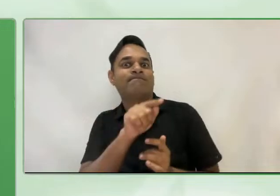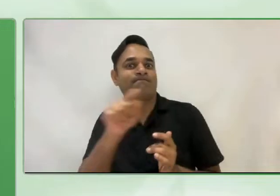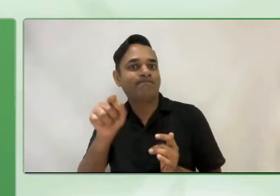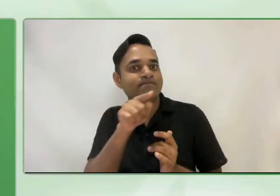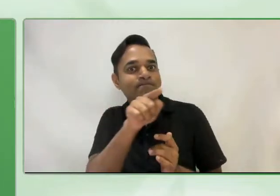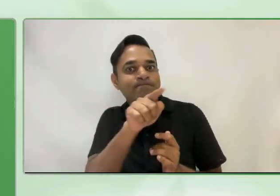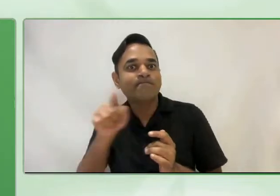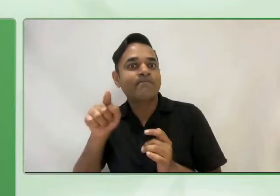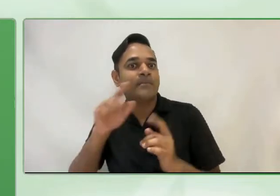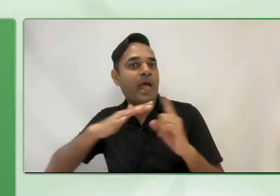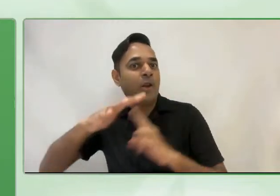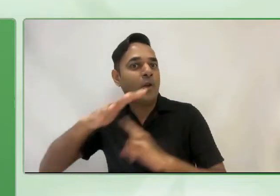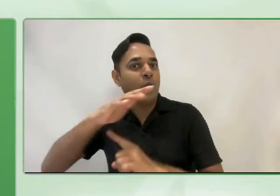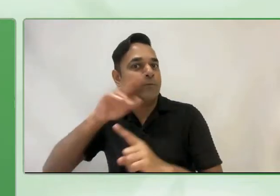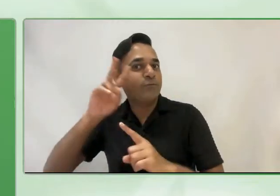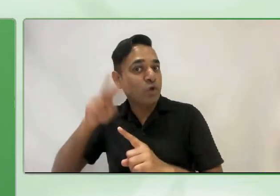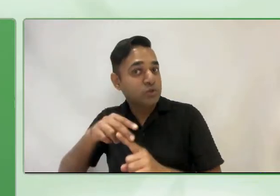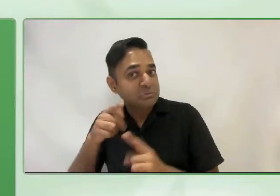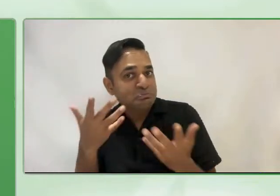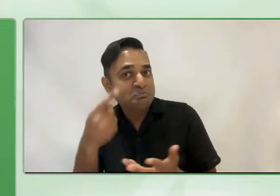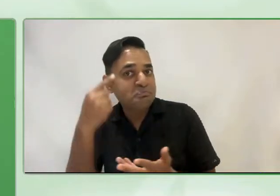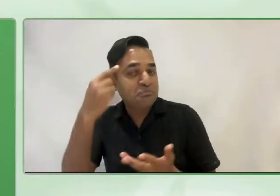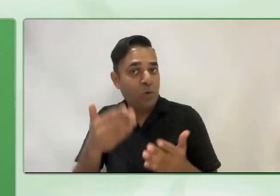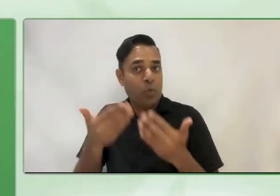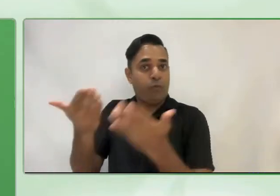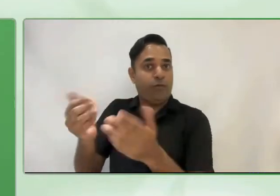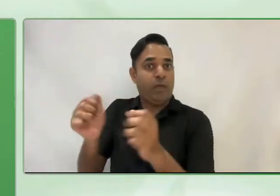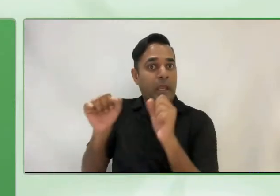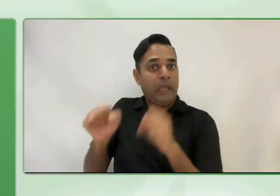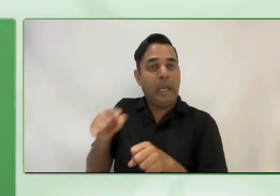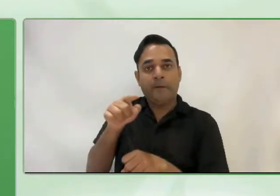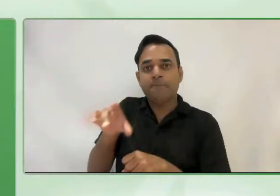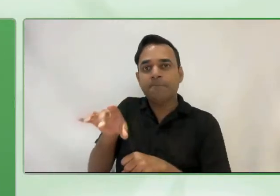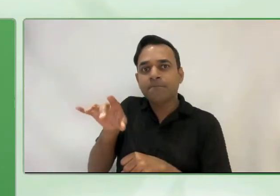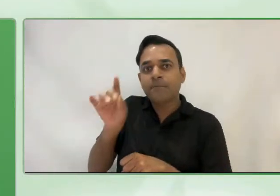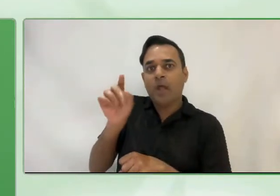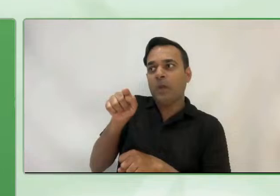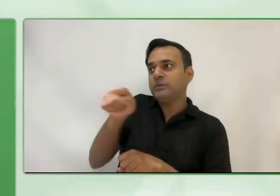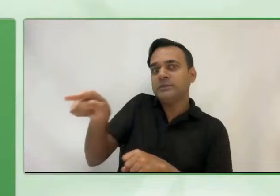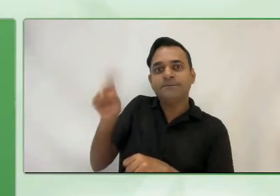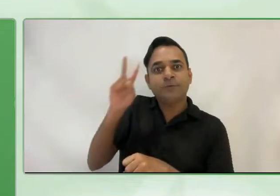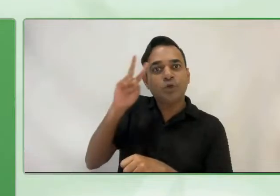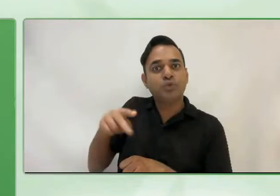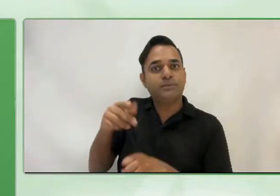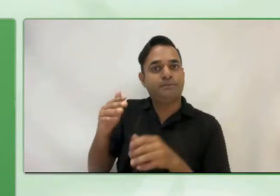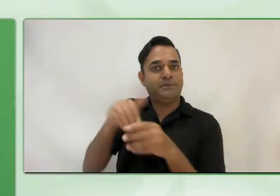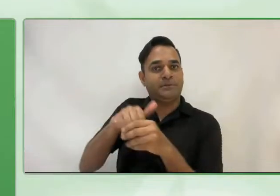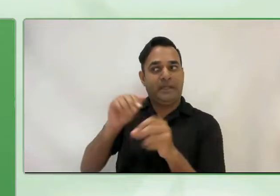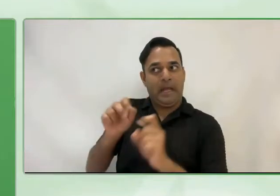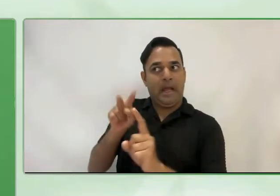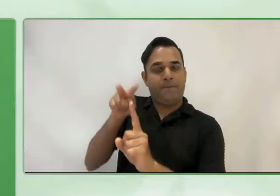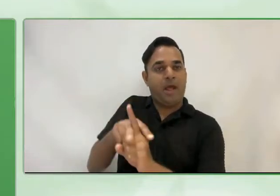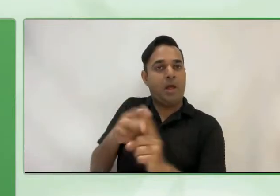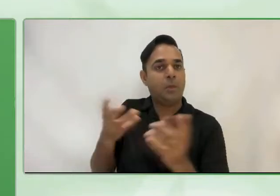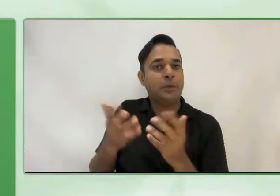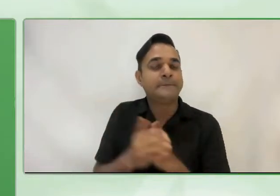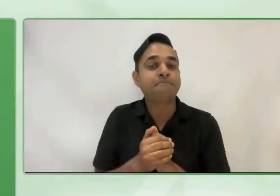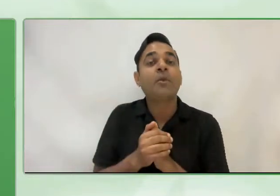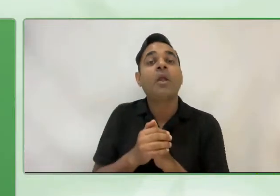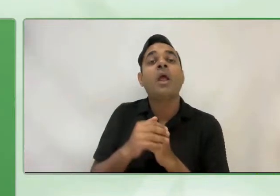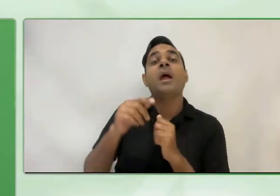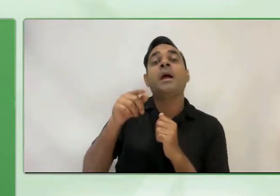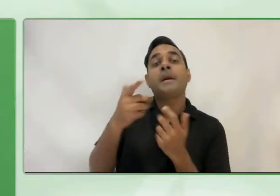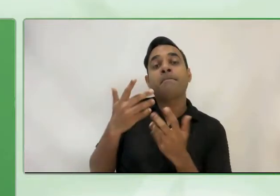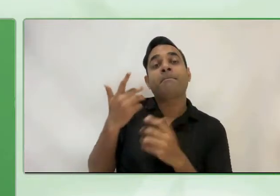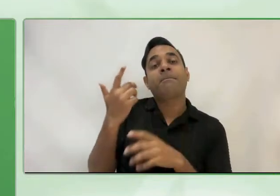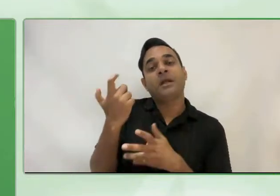Thank you. So how it usually works, we have throughout the year we have about 5 to 6 calls open on certain